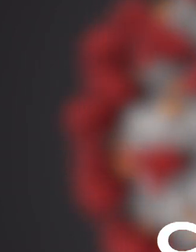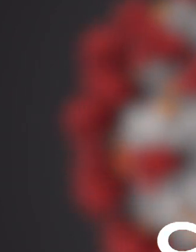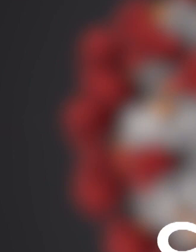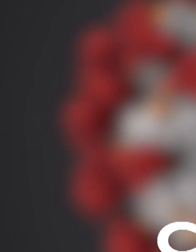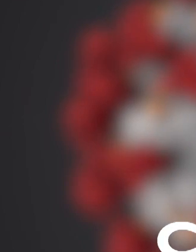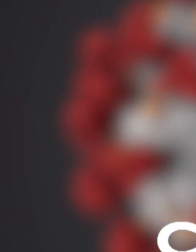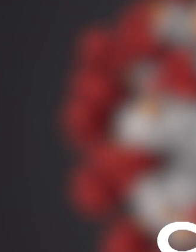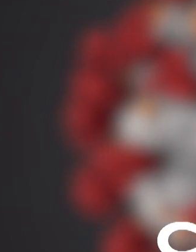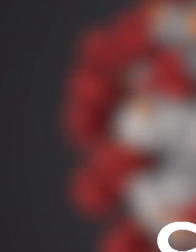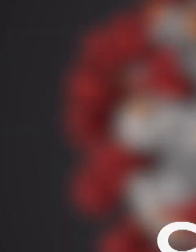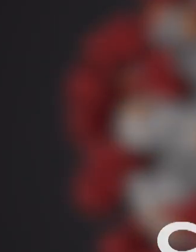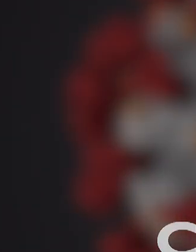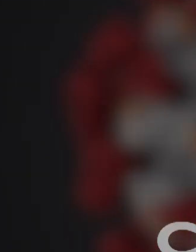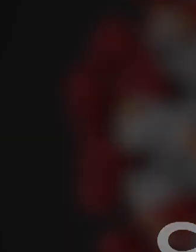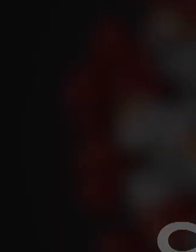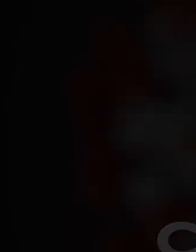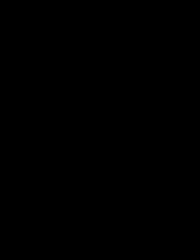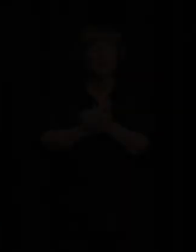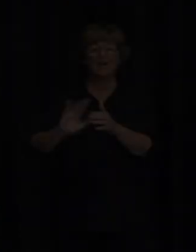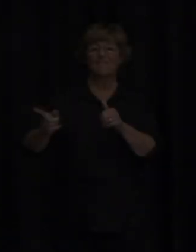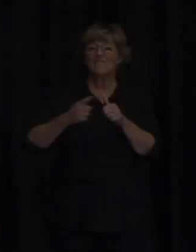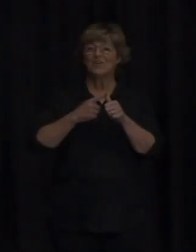cupertino.org/coronavirus.